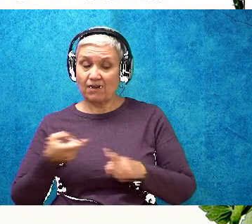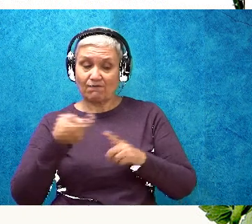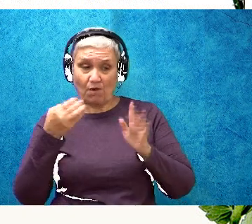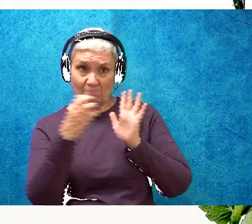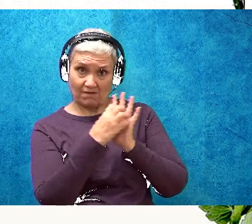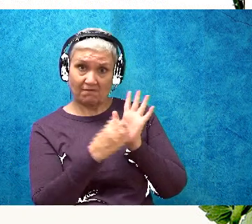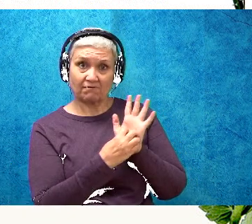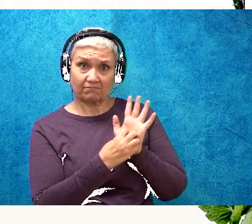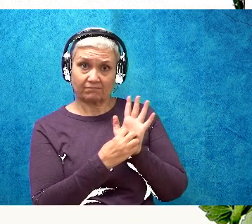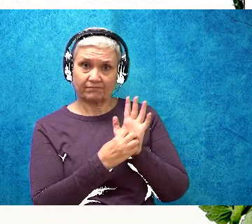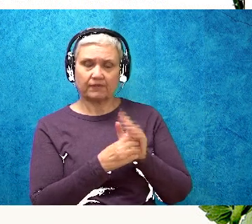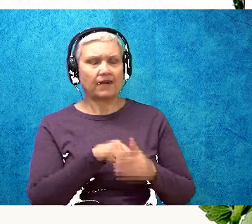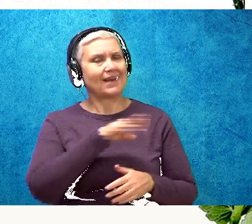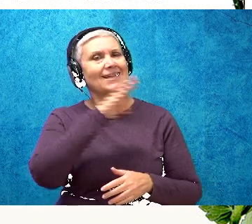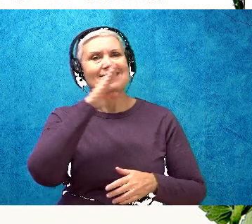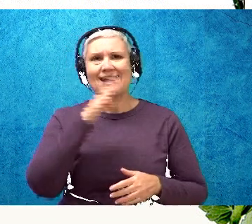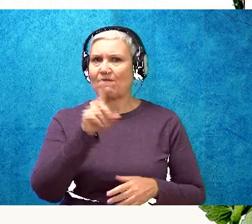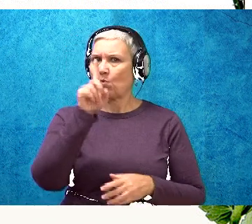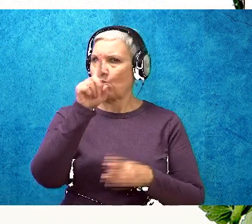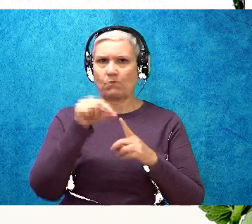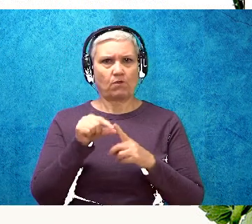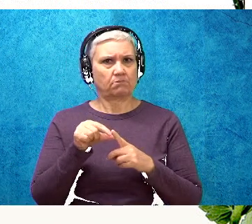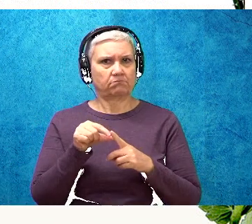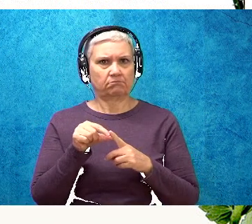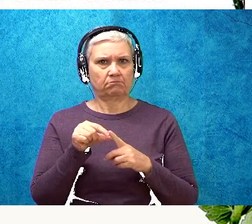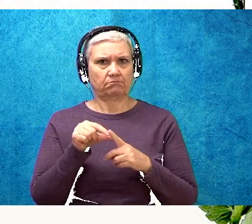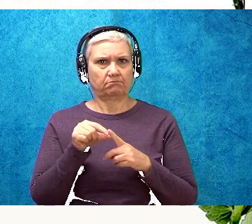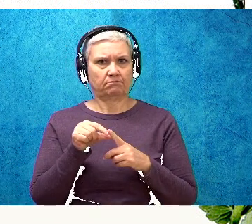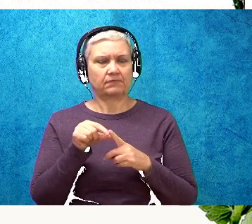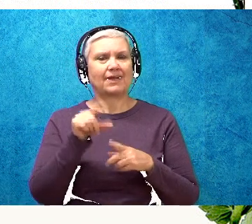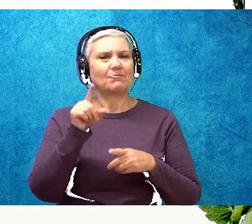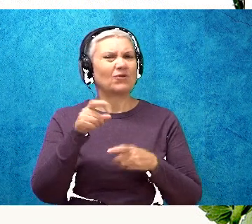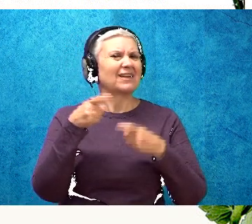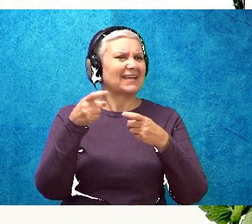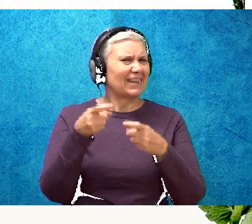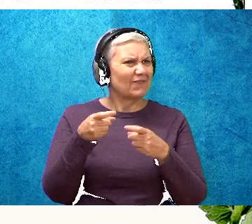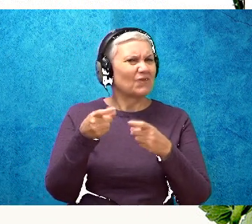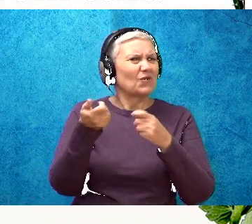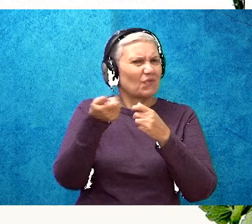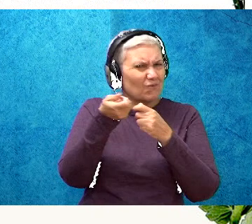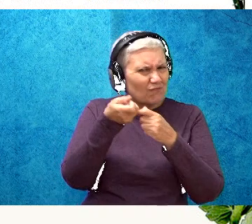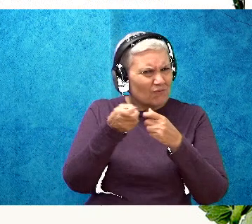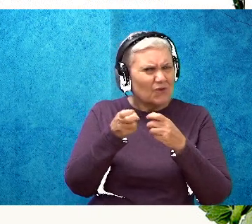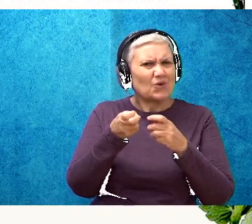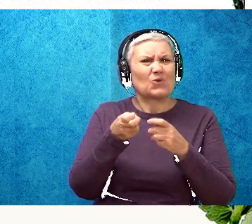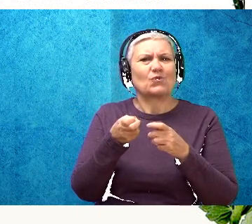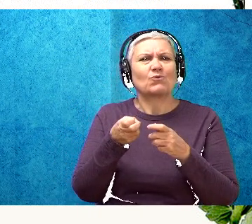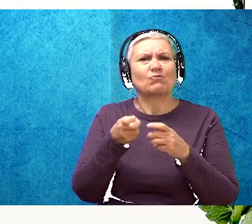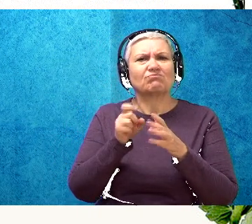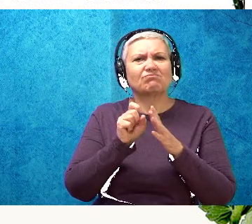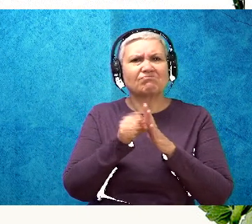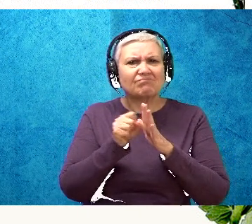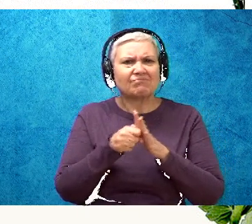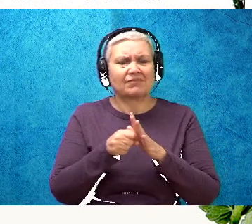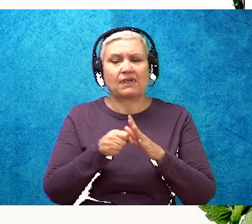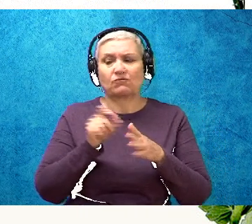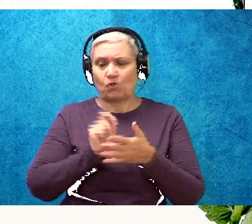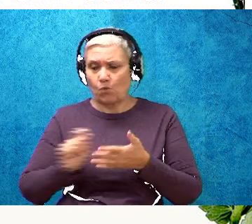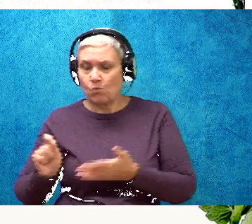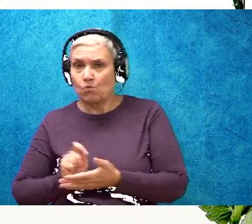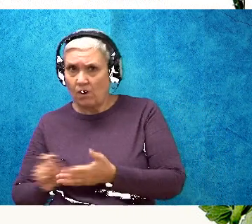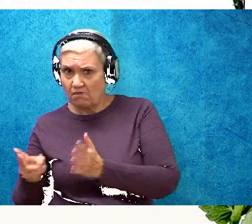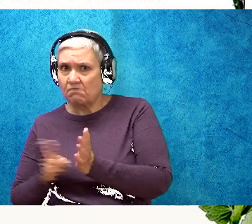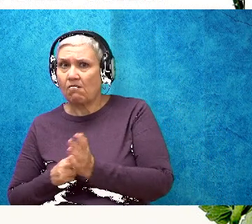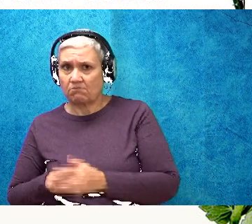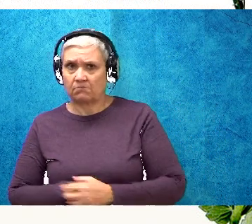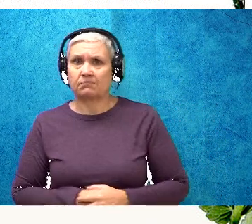never just one word. Now, I'll give you just a few seconds to make sure that you write these things down because you're going to need